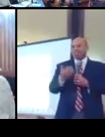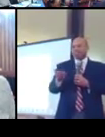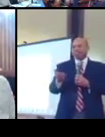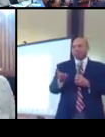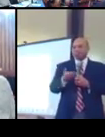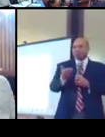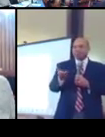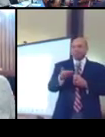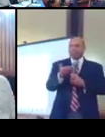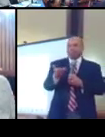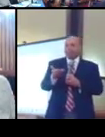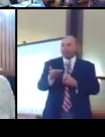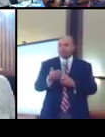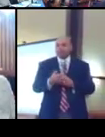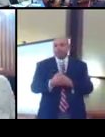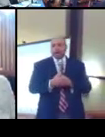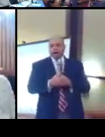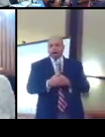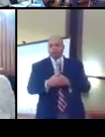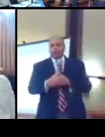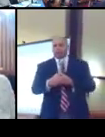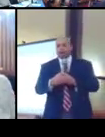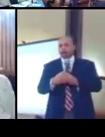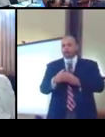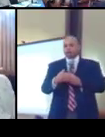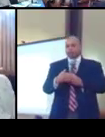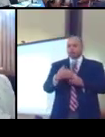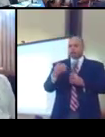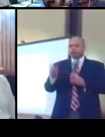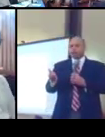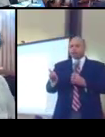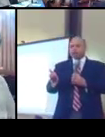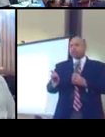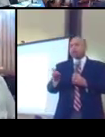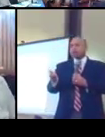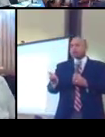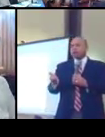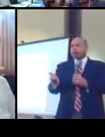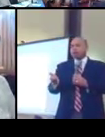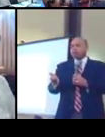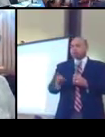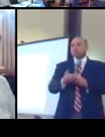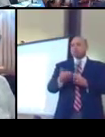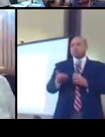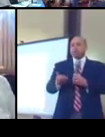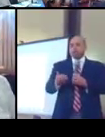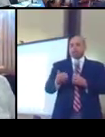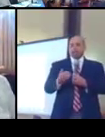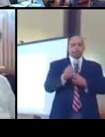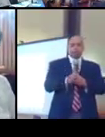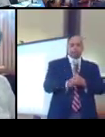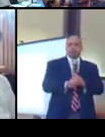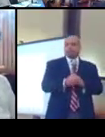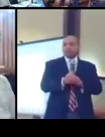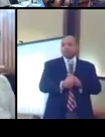as, good for managing a lot of papers. Other items, I know SLDC did hire a new grant writer, which is new for the city,